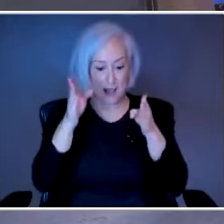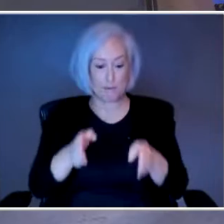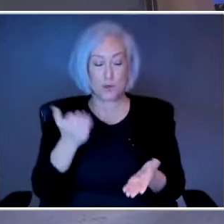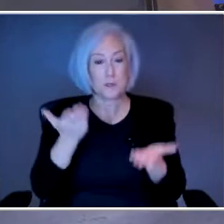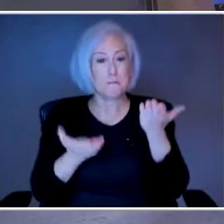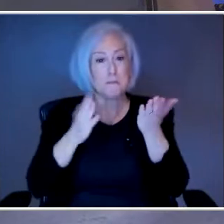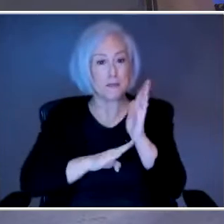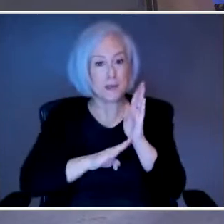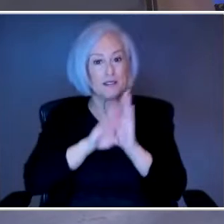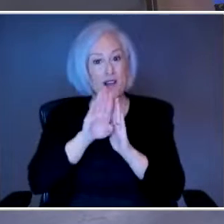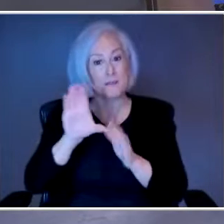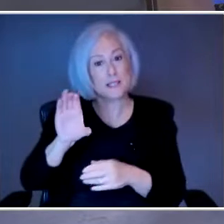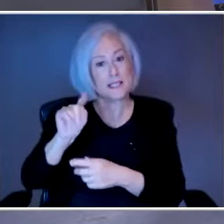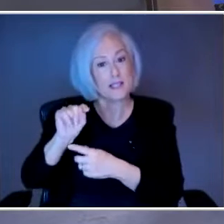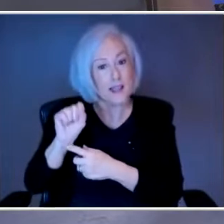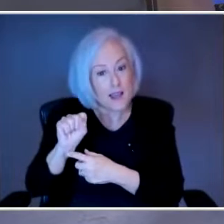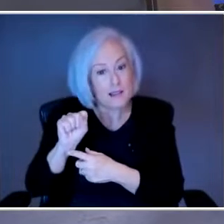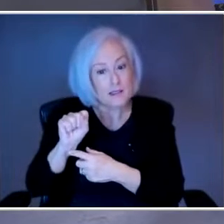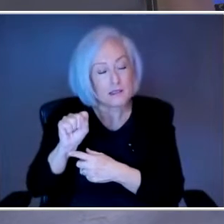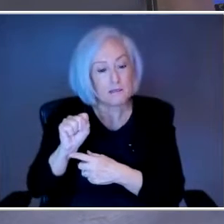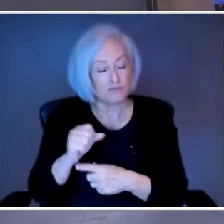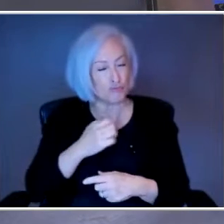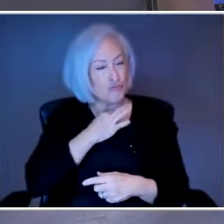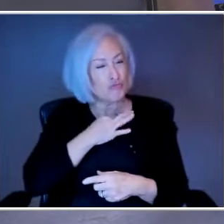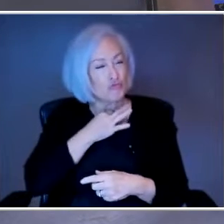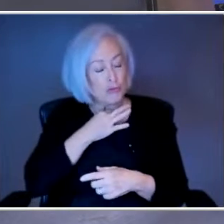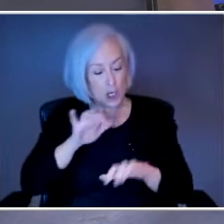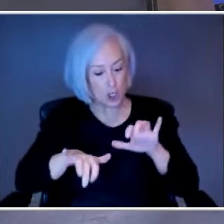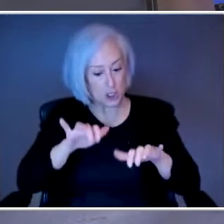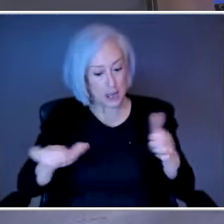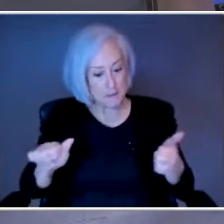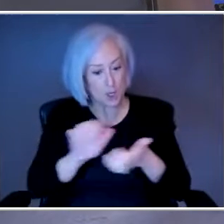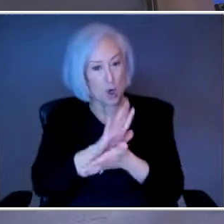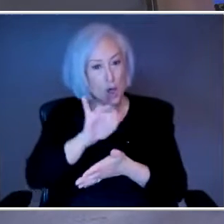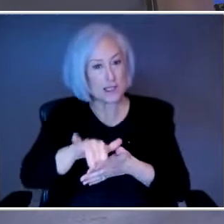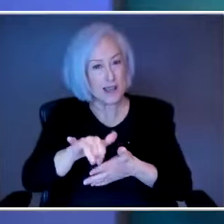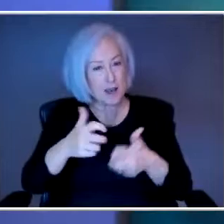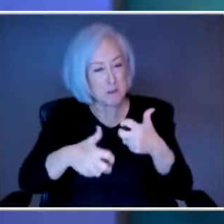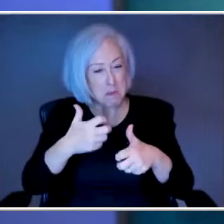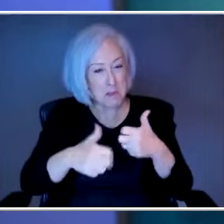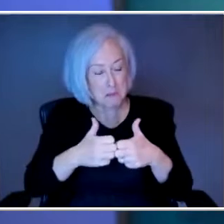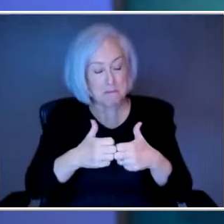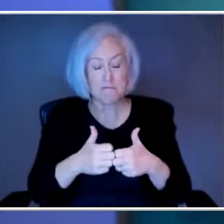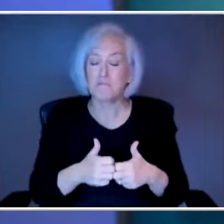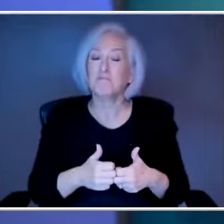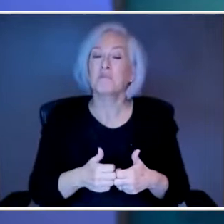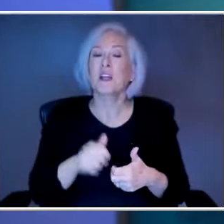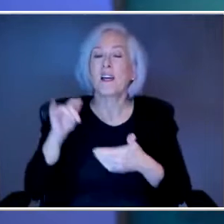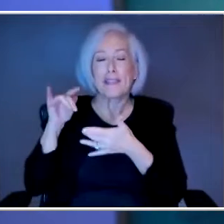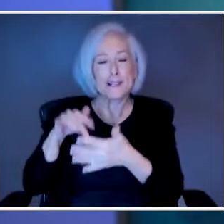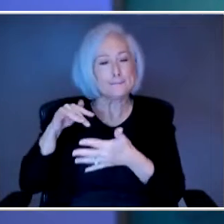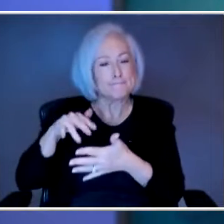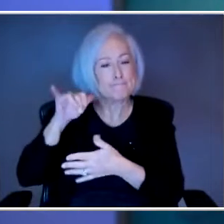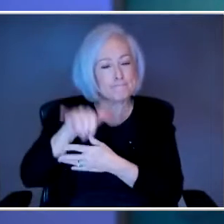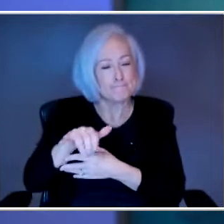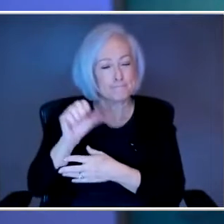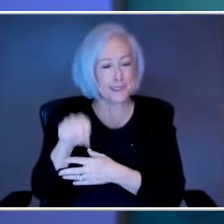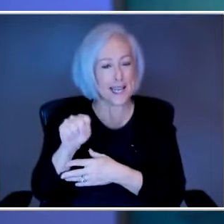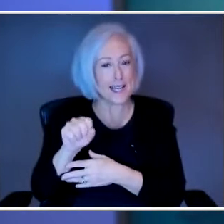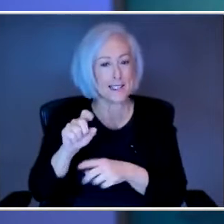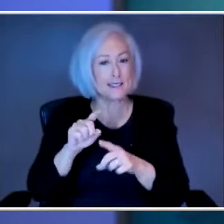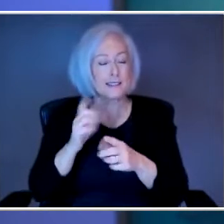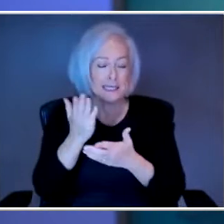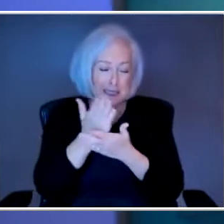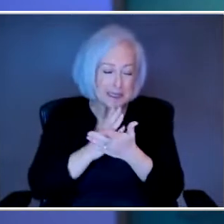tunnel. Does typing cause this syndrome? So they looked at that a lot. There does seem to be some